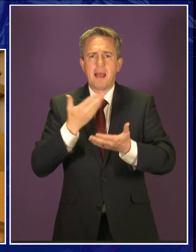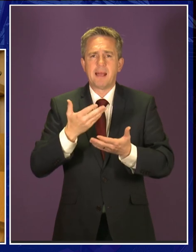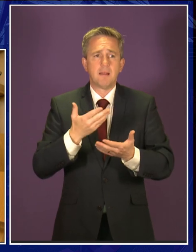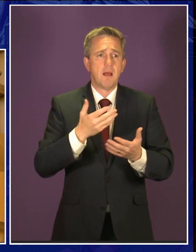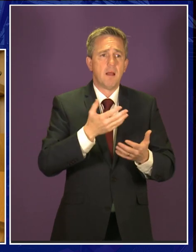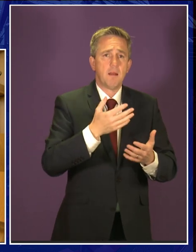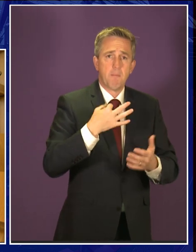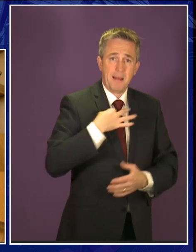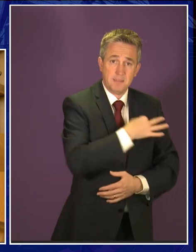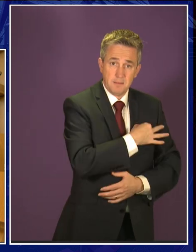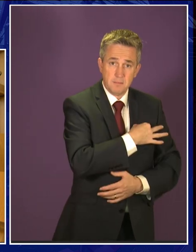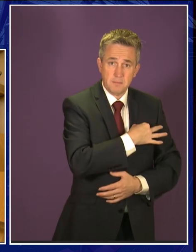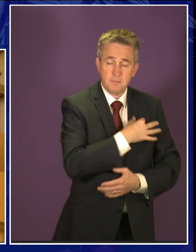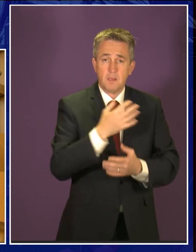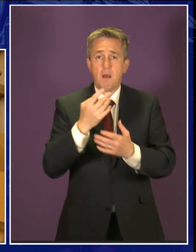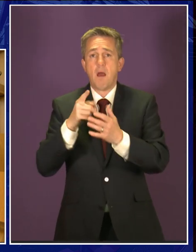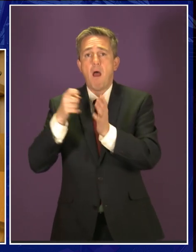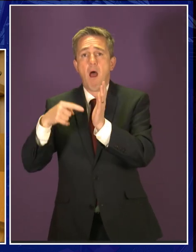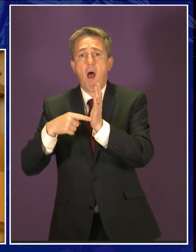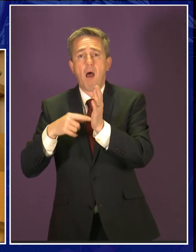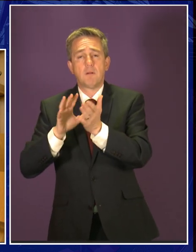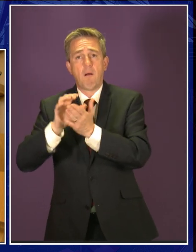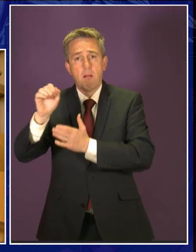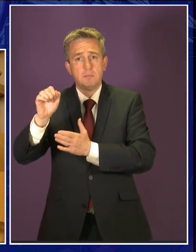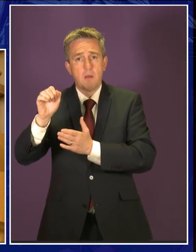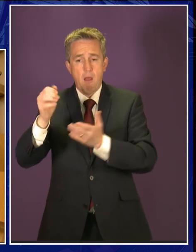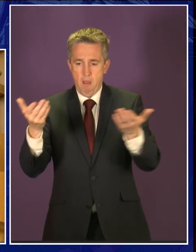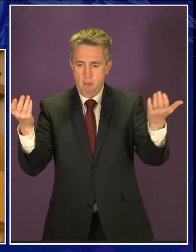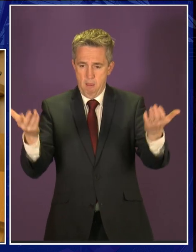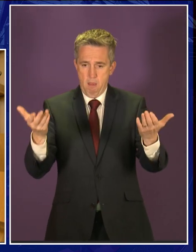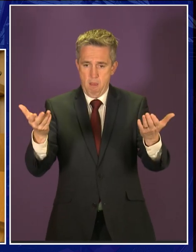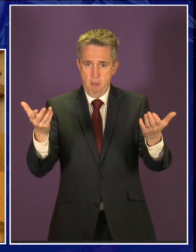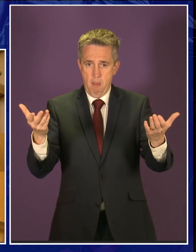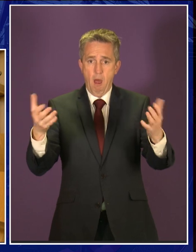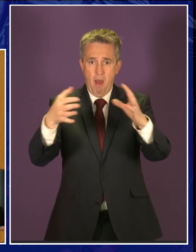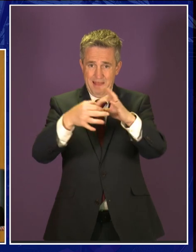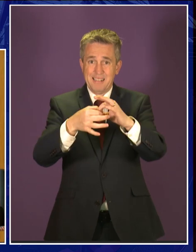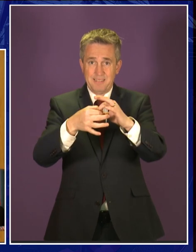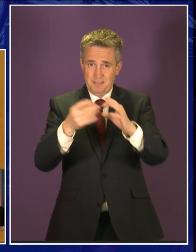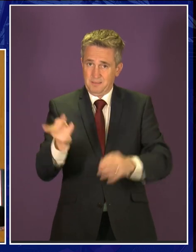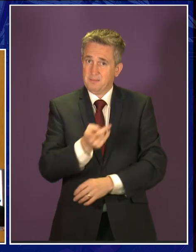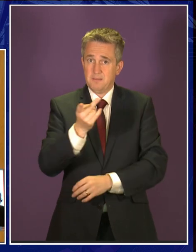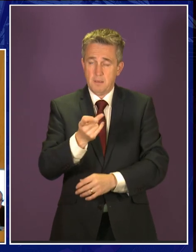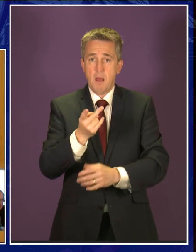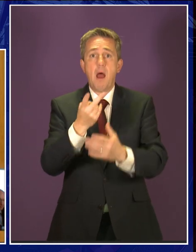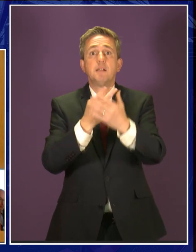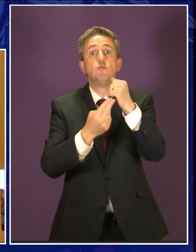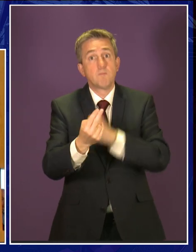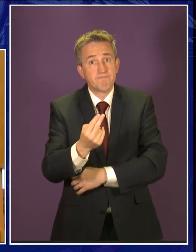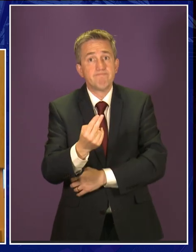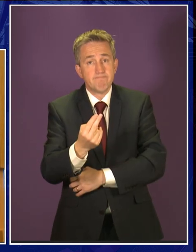of medicine and the world of art and culture, are not only closely intertwined, they are in fact